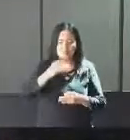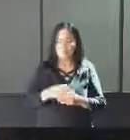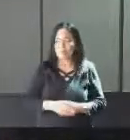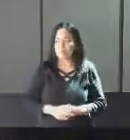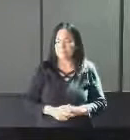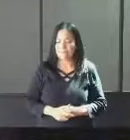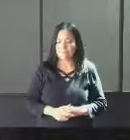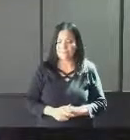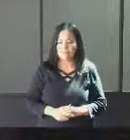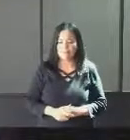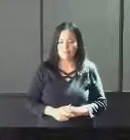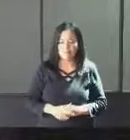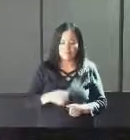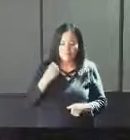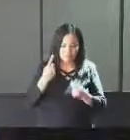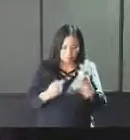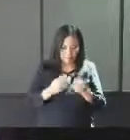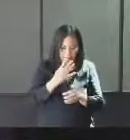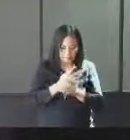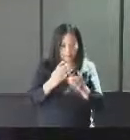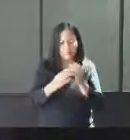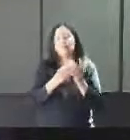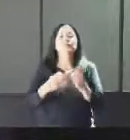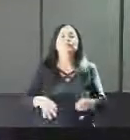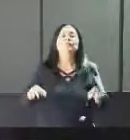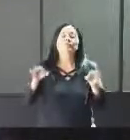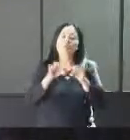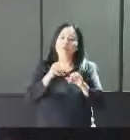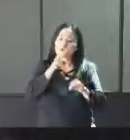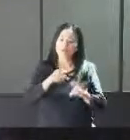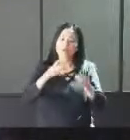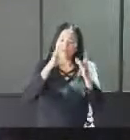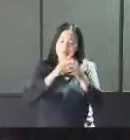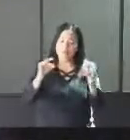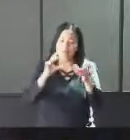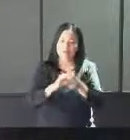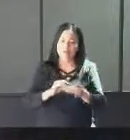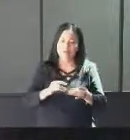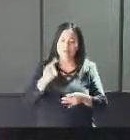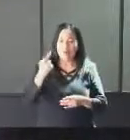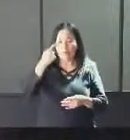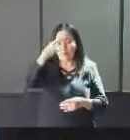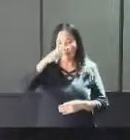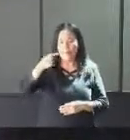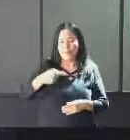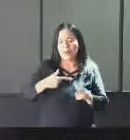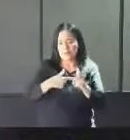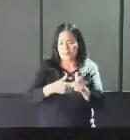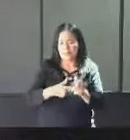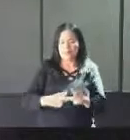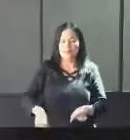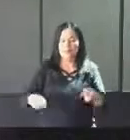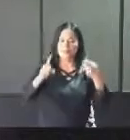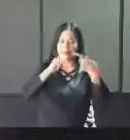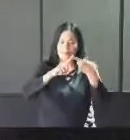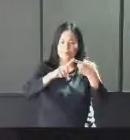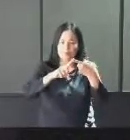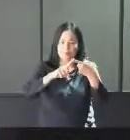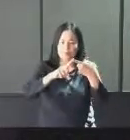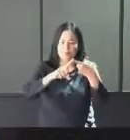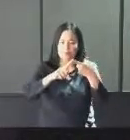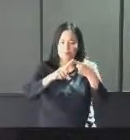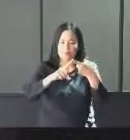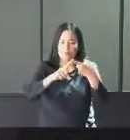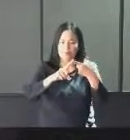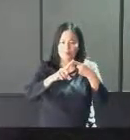final reflections or conclusions, I'm going to highlight something you put on the table that can help us to continue with the conversation. On